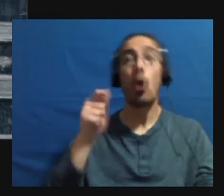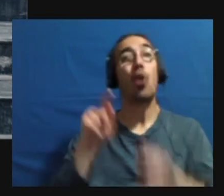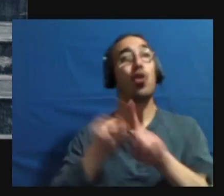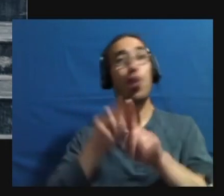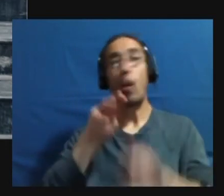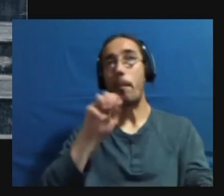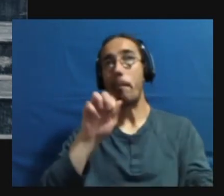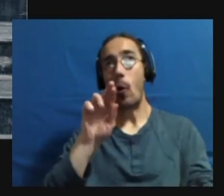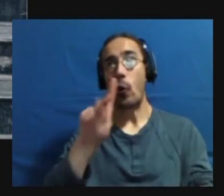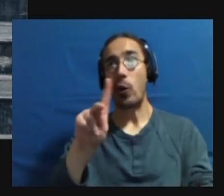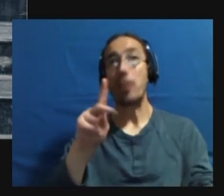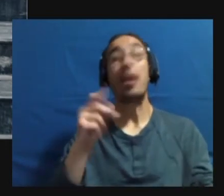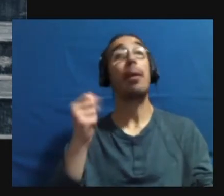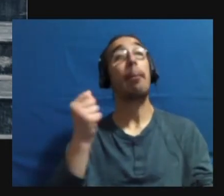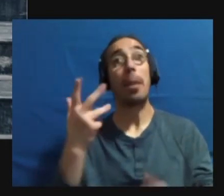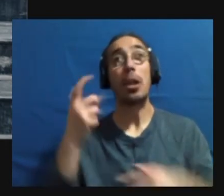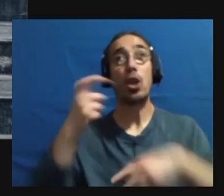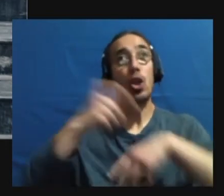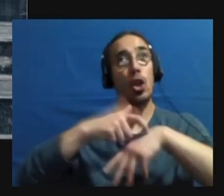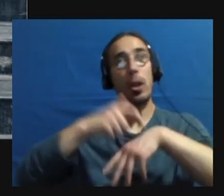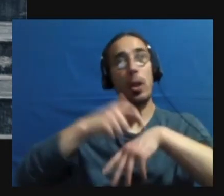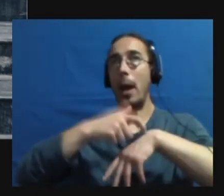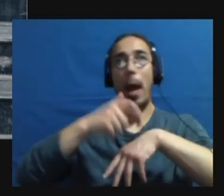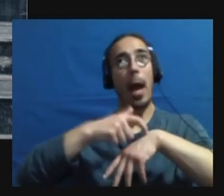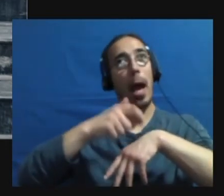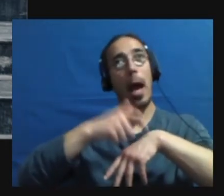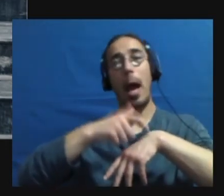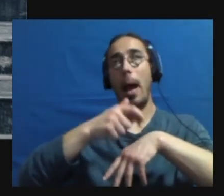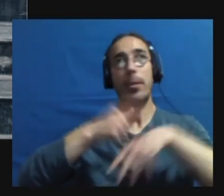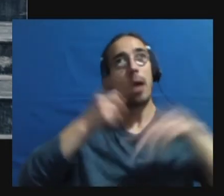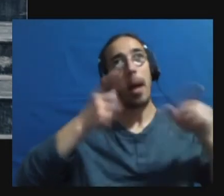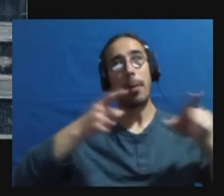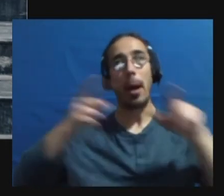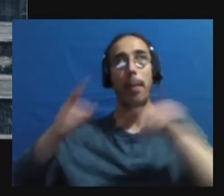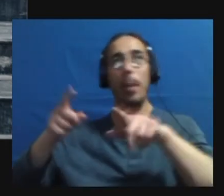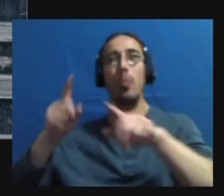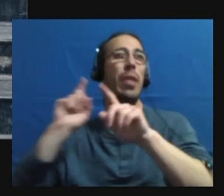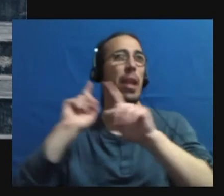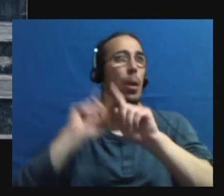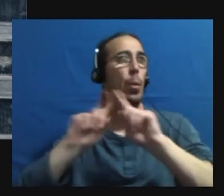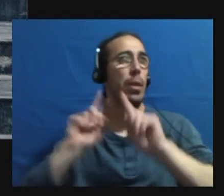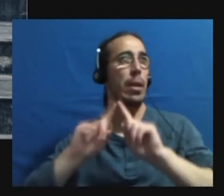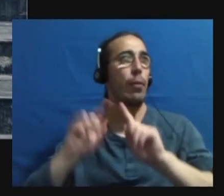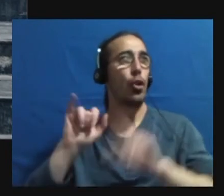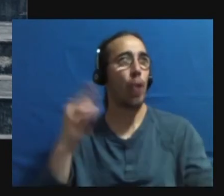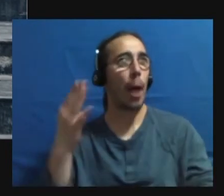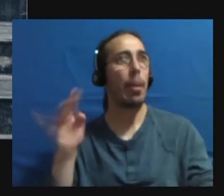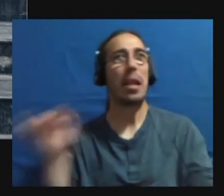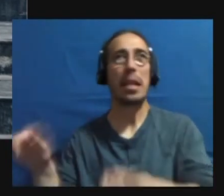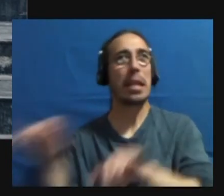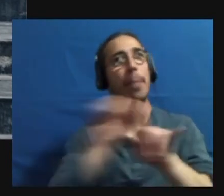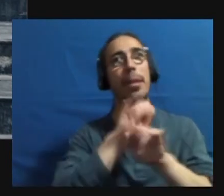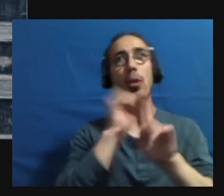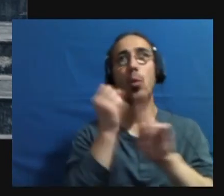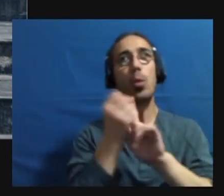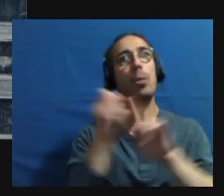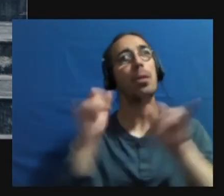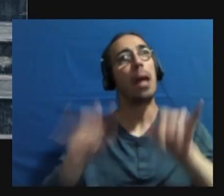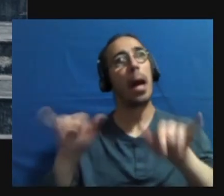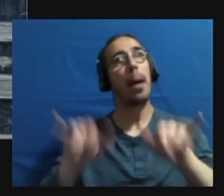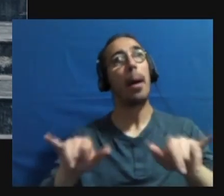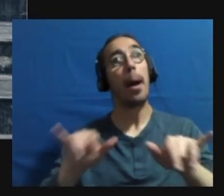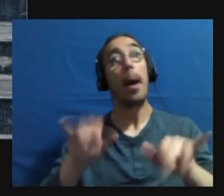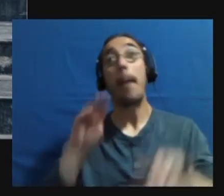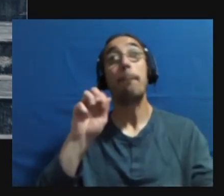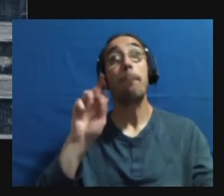this happened, and several similar things have happened. And that's not Mark's fault. Mark